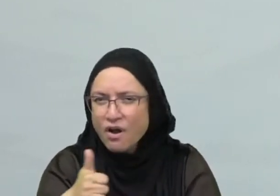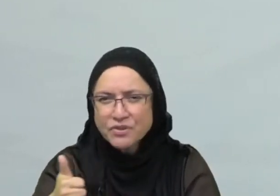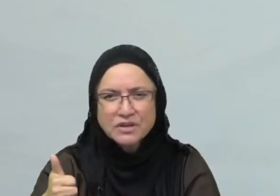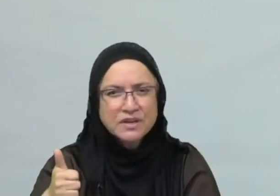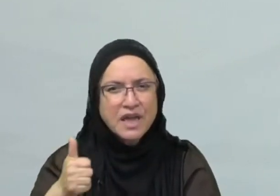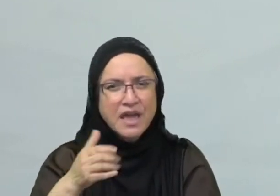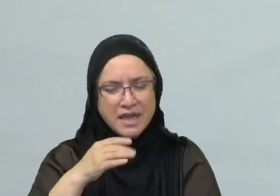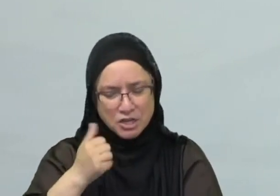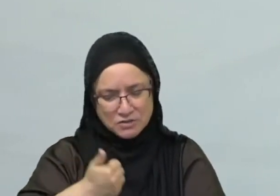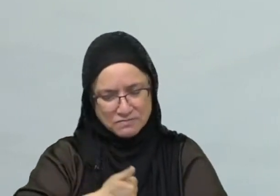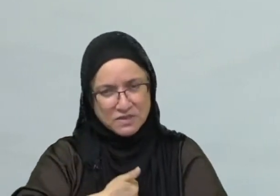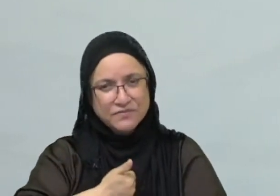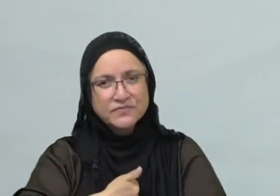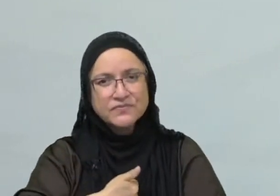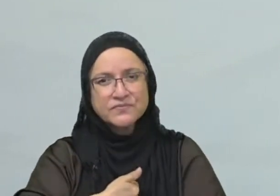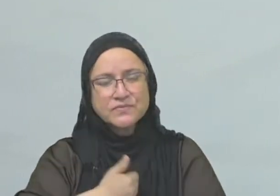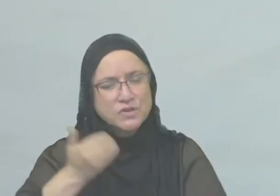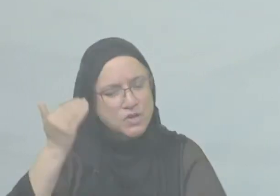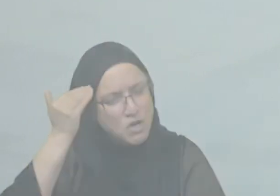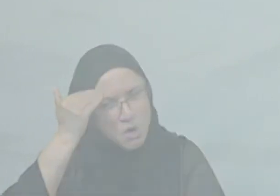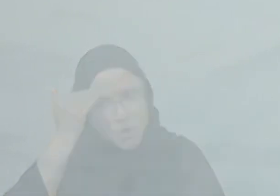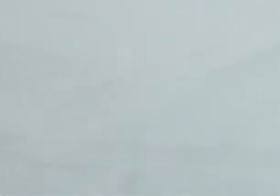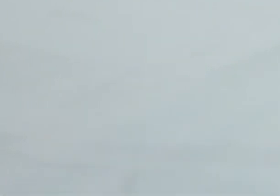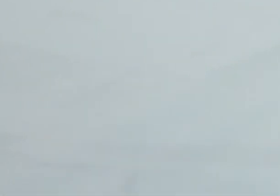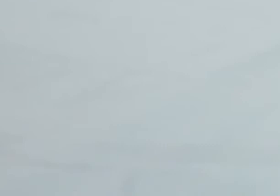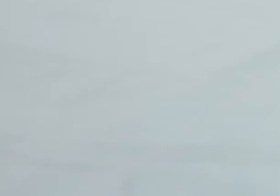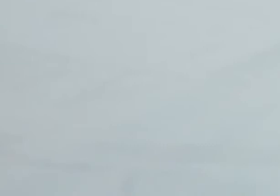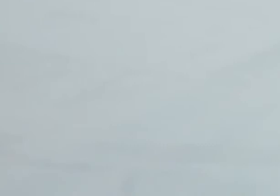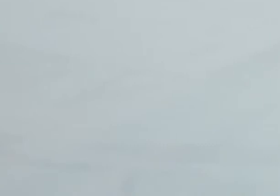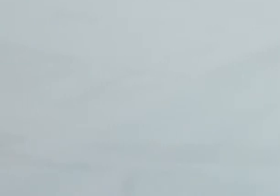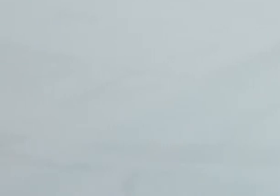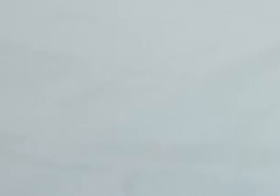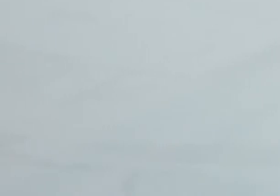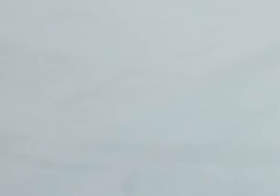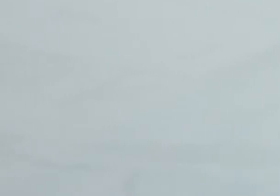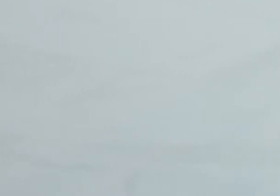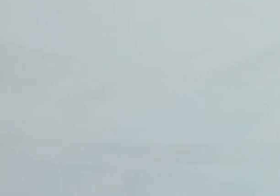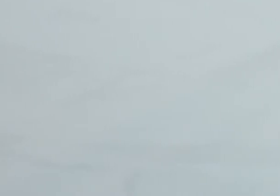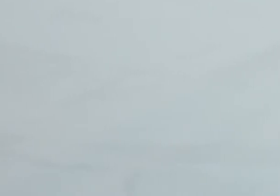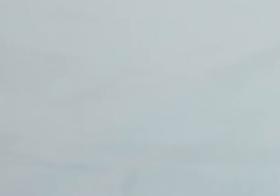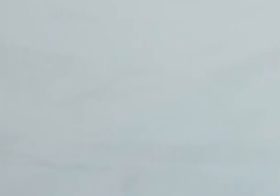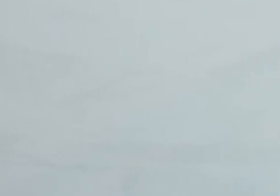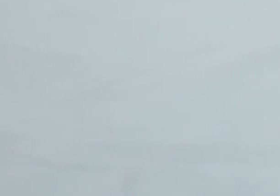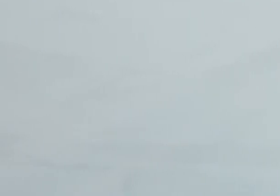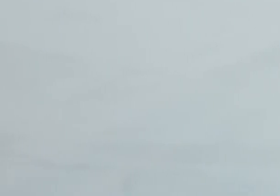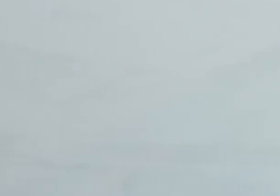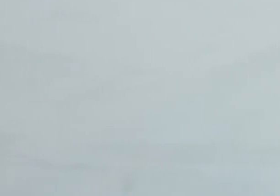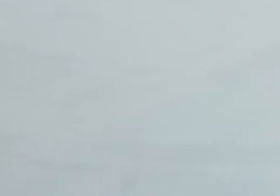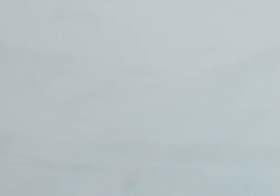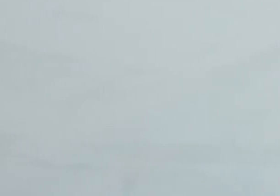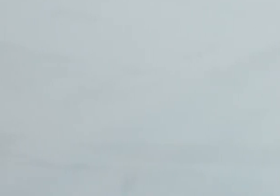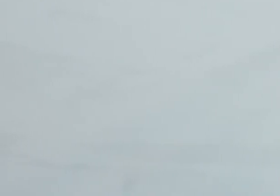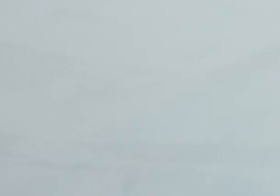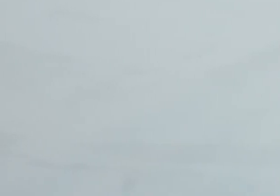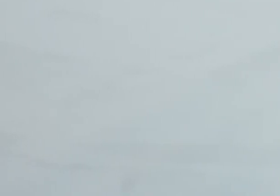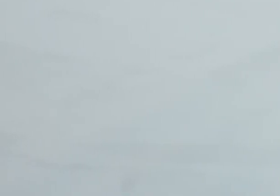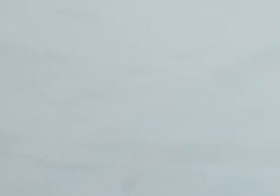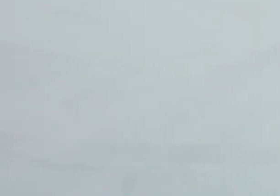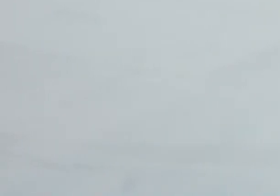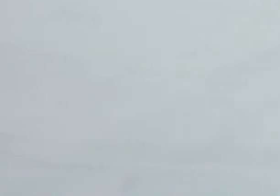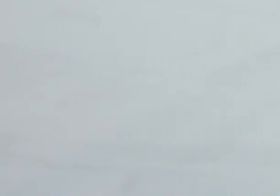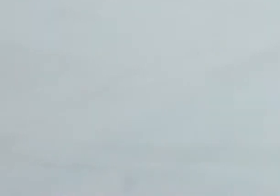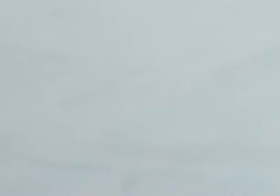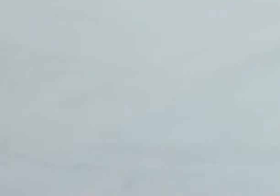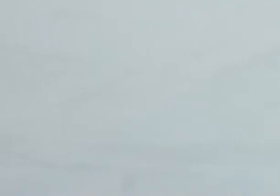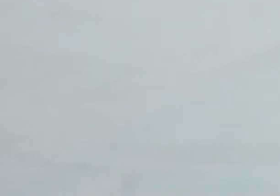Allahumma ighfir lil mu'minina wal mu'minat wal muslimina wal muslimat al ahya'i minhum wal amwat innaka sami'un qareebun mujibud da'awat. Allahumma ighfir lana warhamna